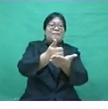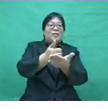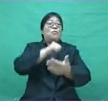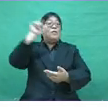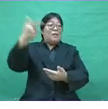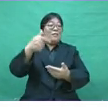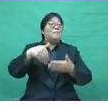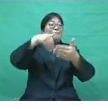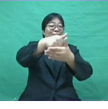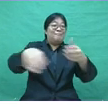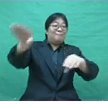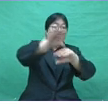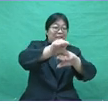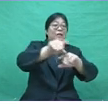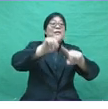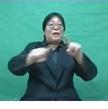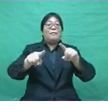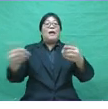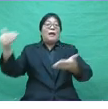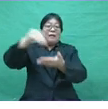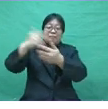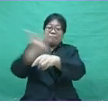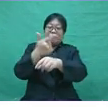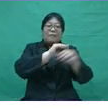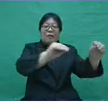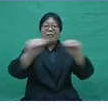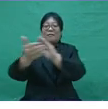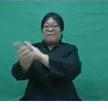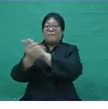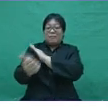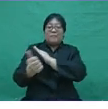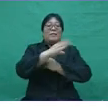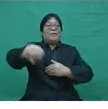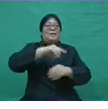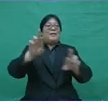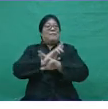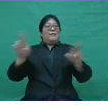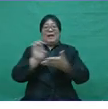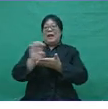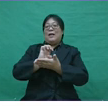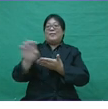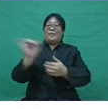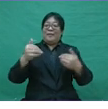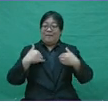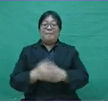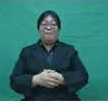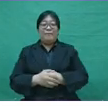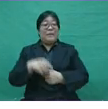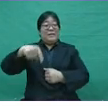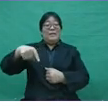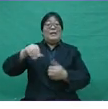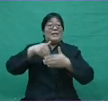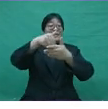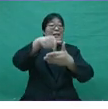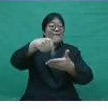incentives, but also reskilling opportunities and job readiness allowances. The design of these incentives aims